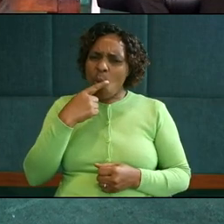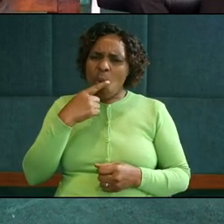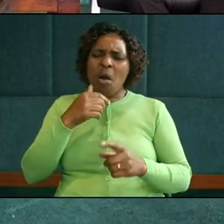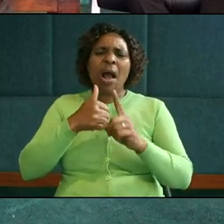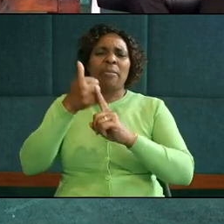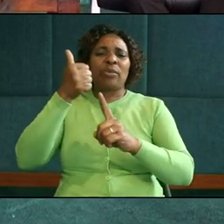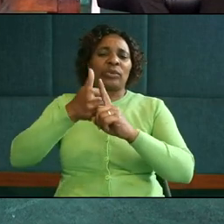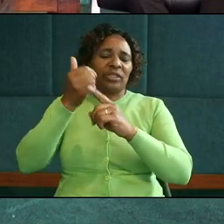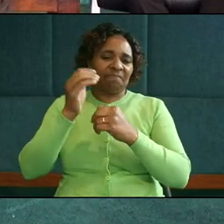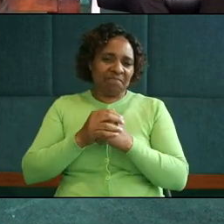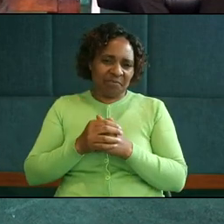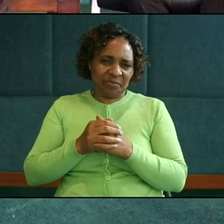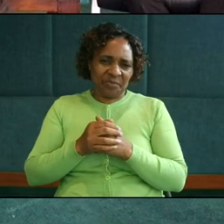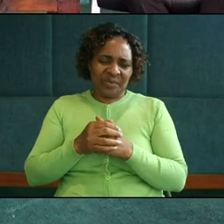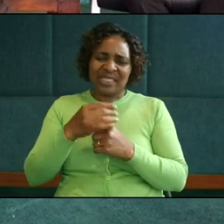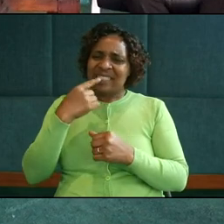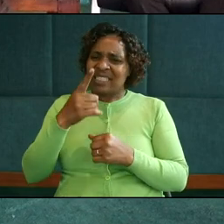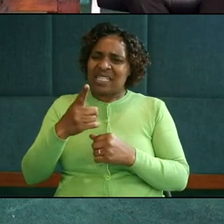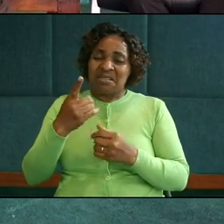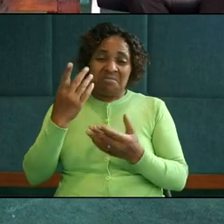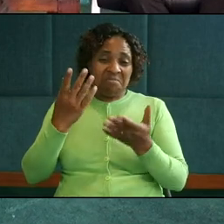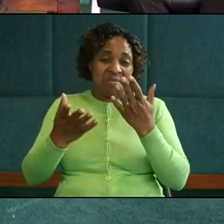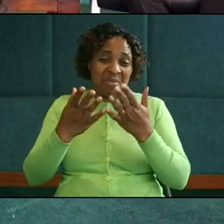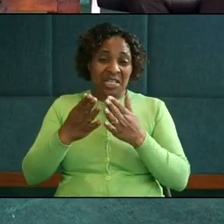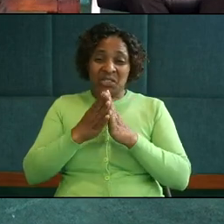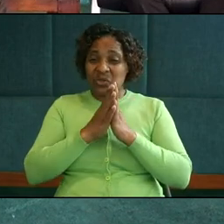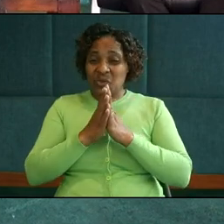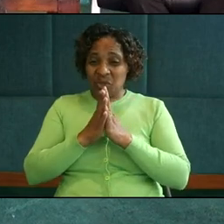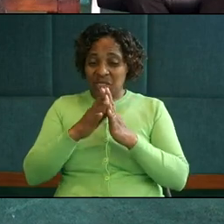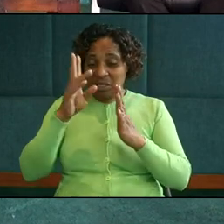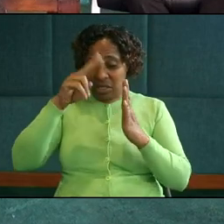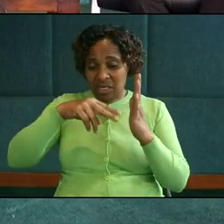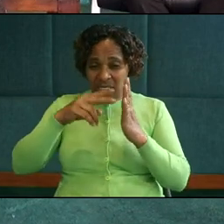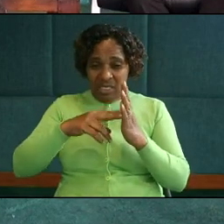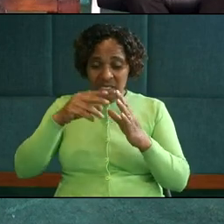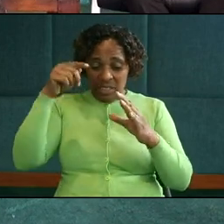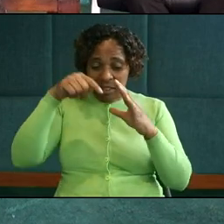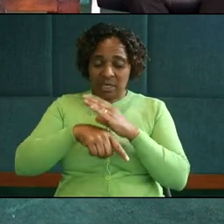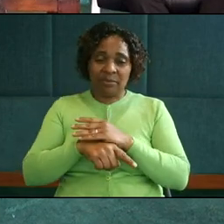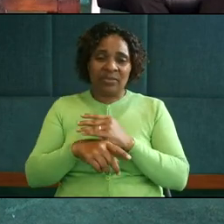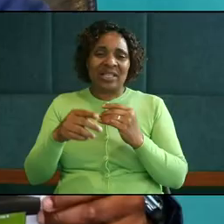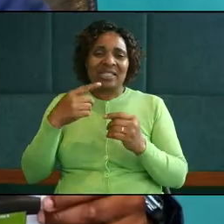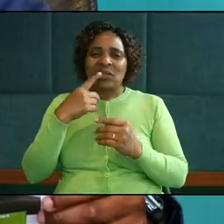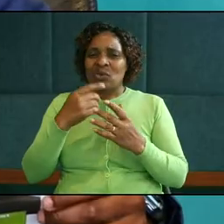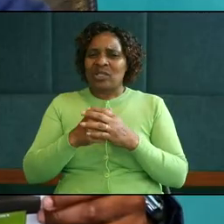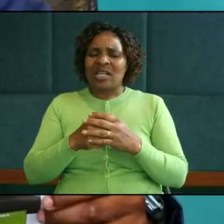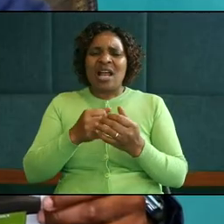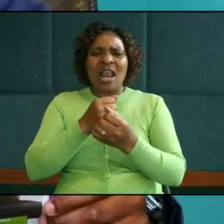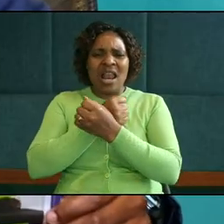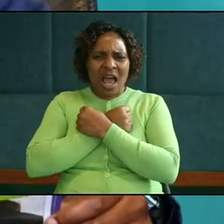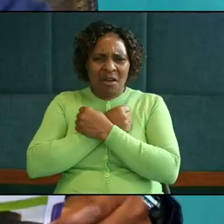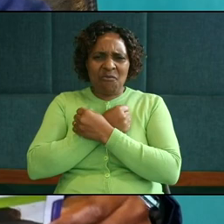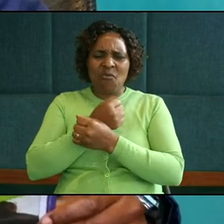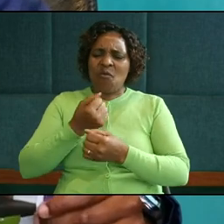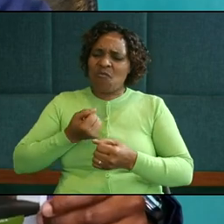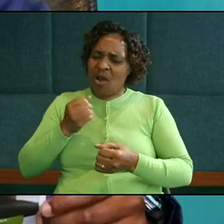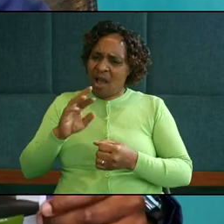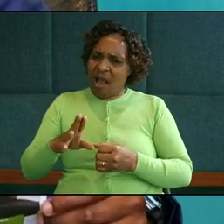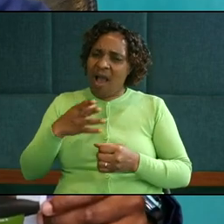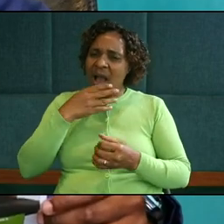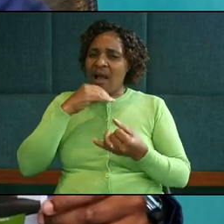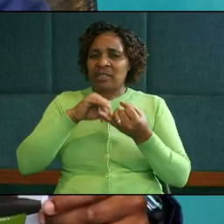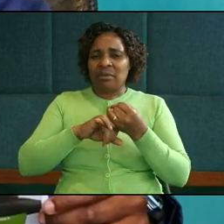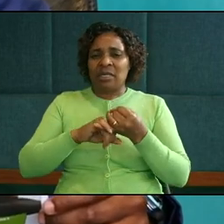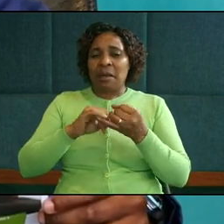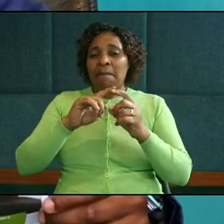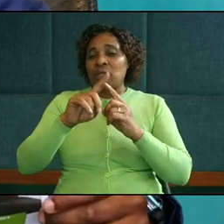mocked. You know, she said that perhaps in the story, if you read it a little bit more, it says that, you know, she had the love of her husband, but then there was one thing that she